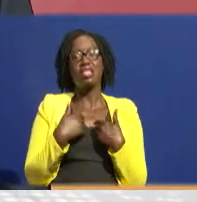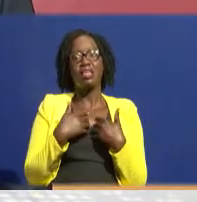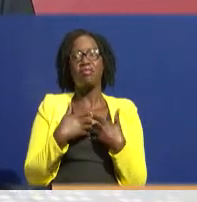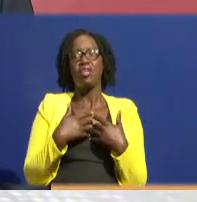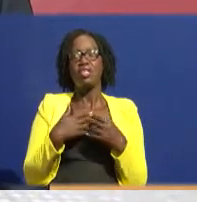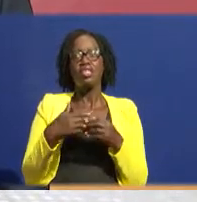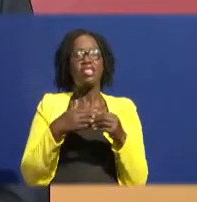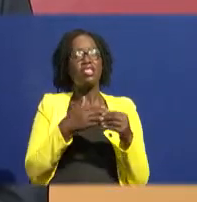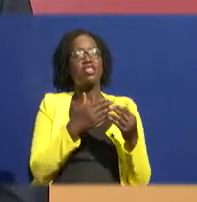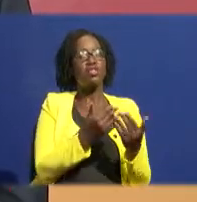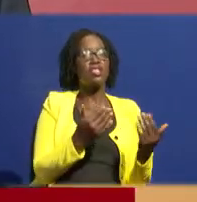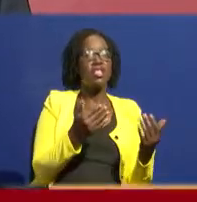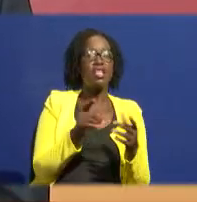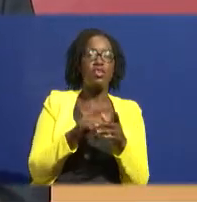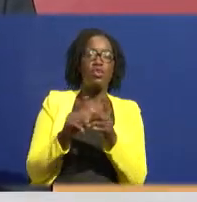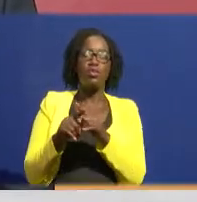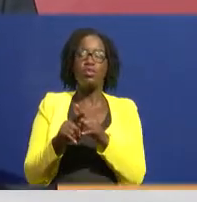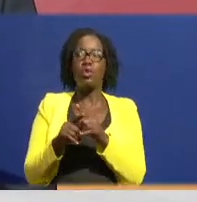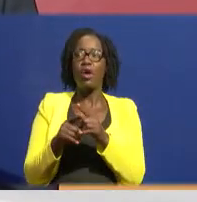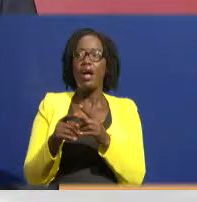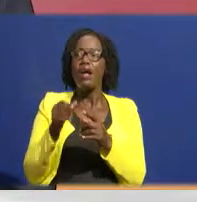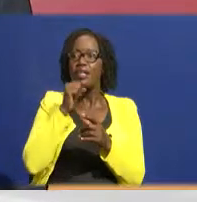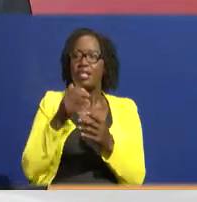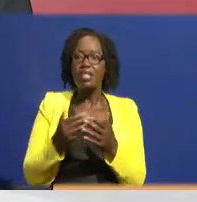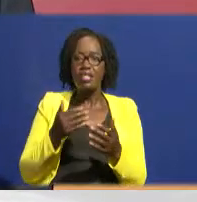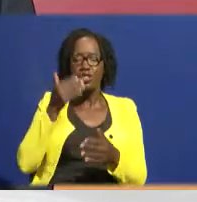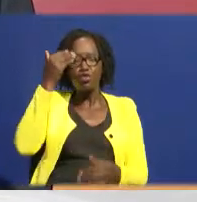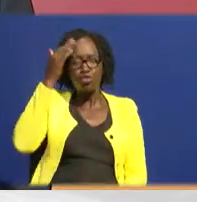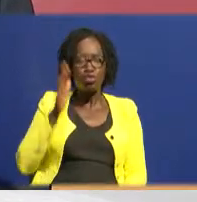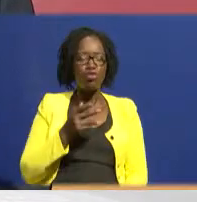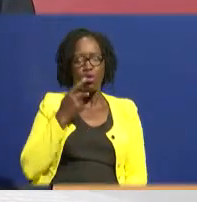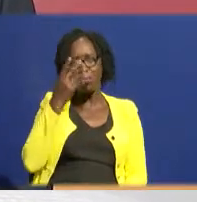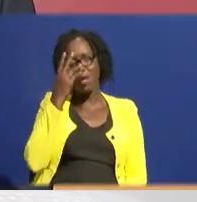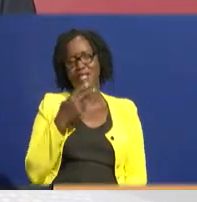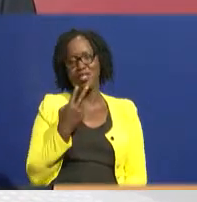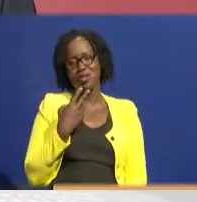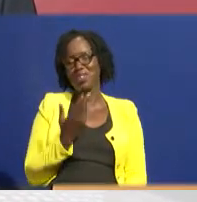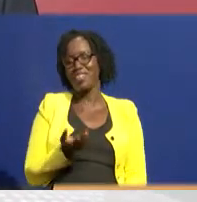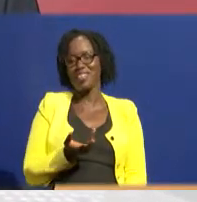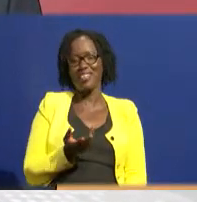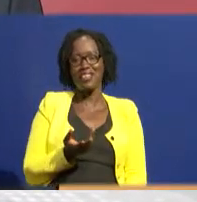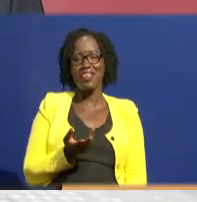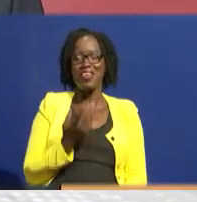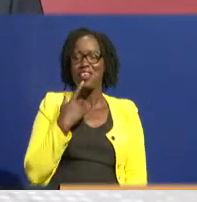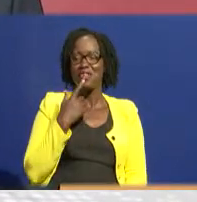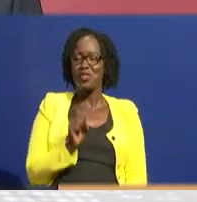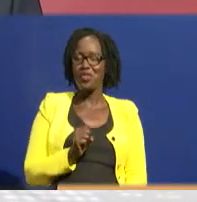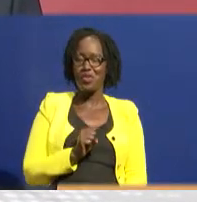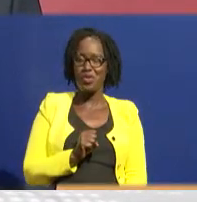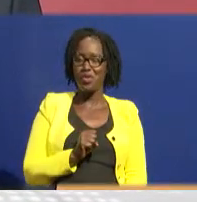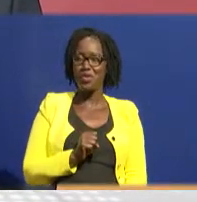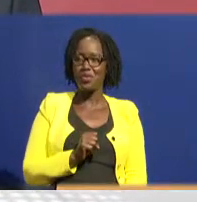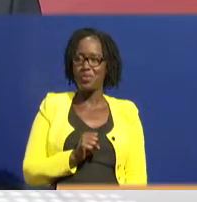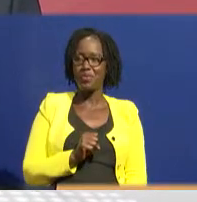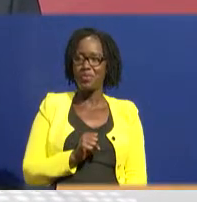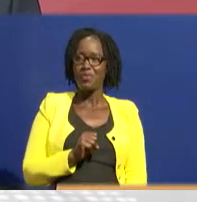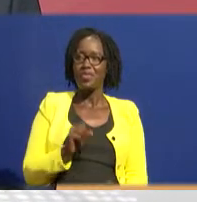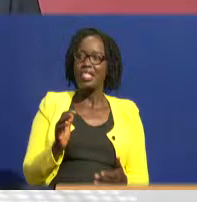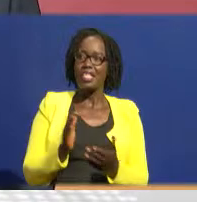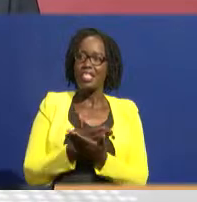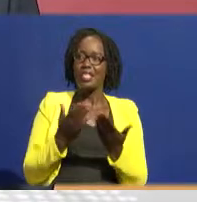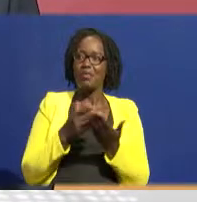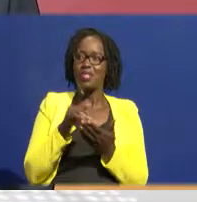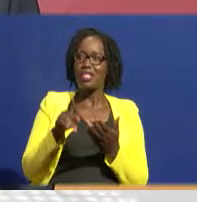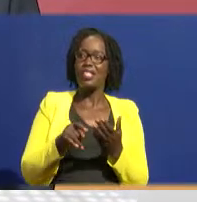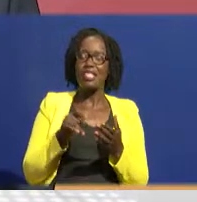child to school, and again you are taking care of the children, the whom you never know their parents, their fathers, you know. So it's a matter that needs